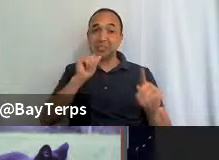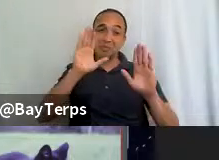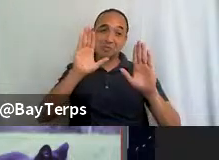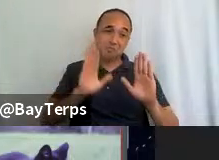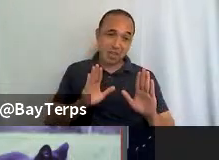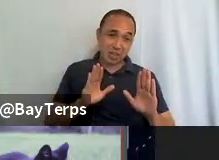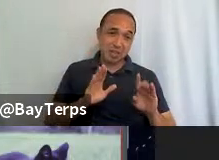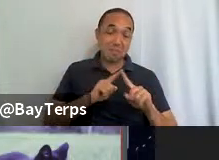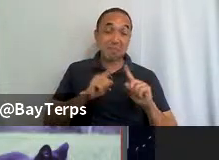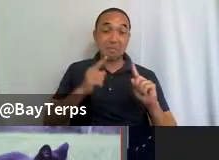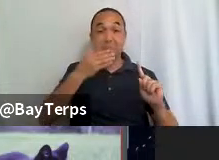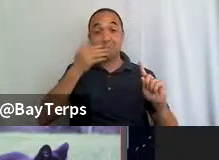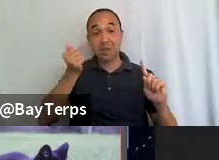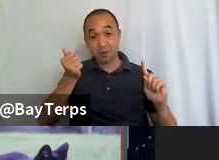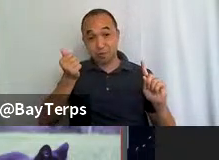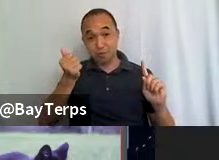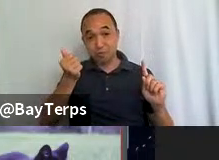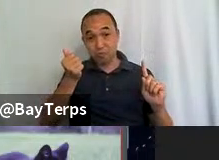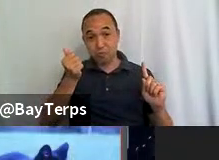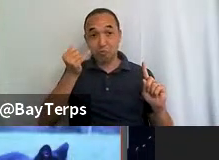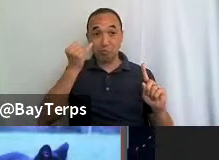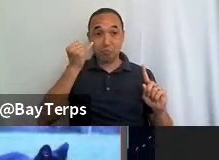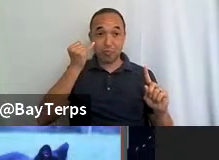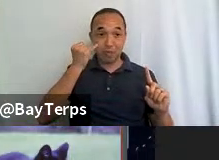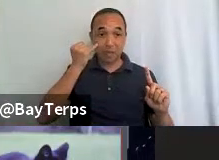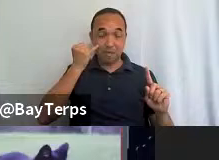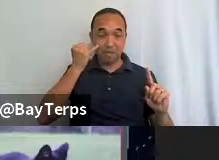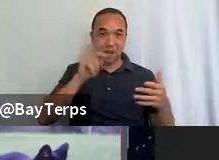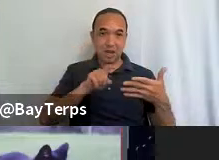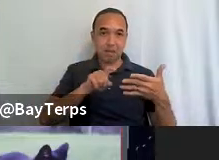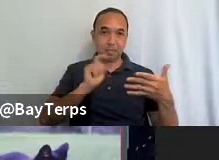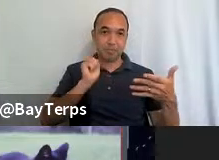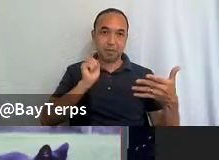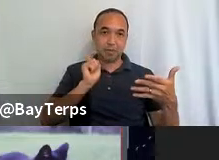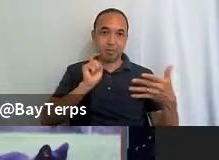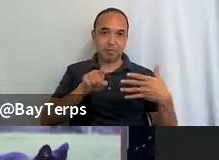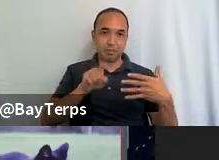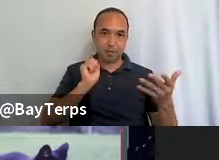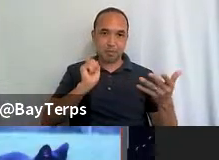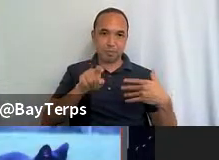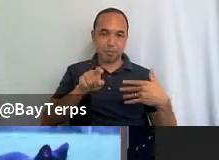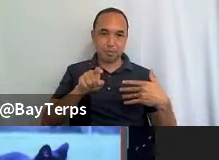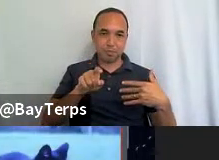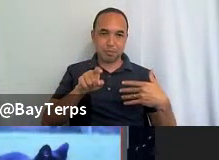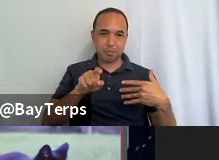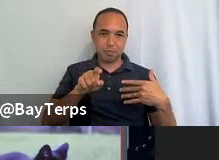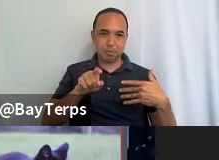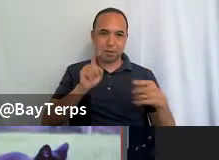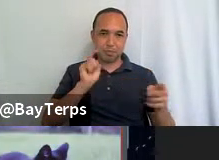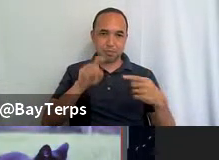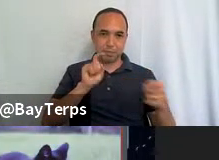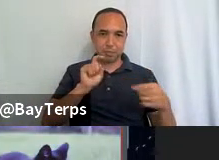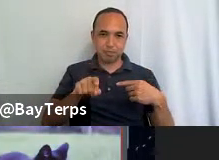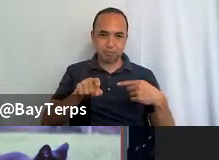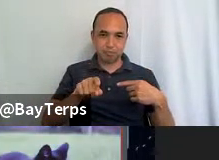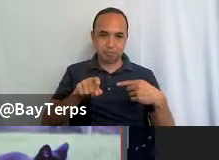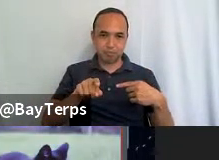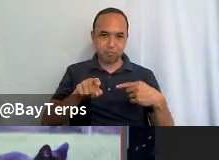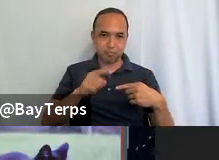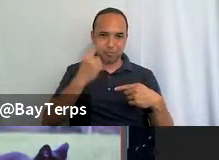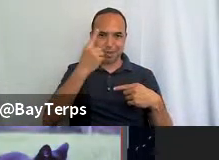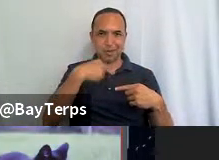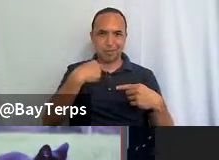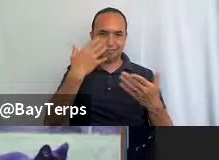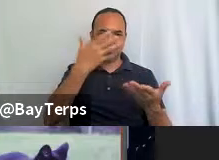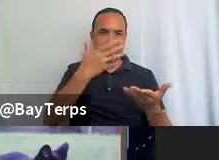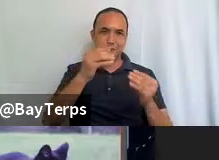but it's better. If I unclick the preview, you can see it definitely looks more natural already.